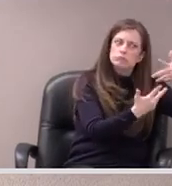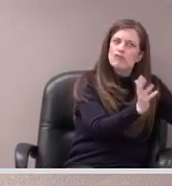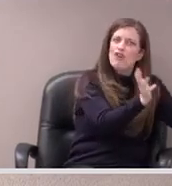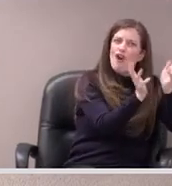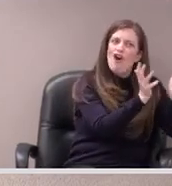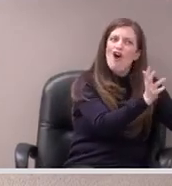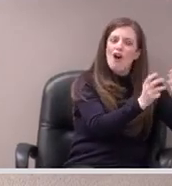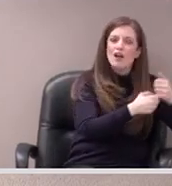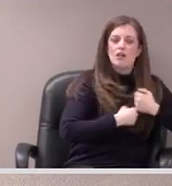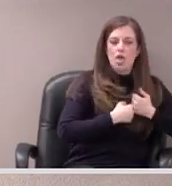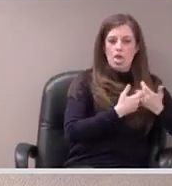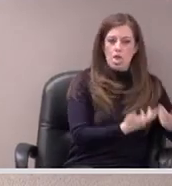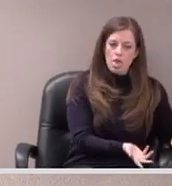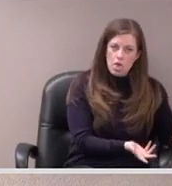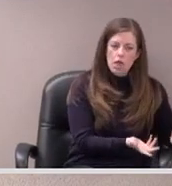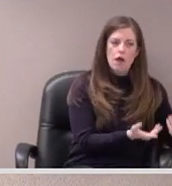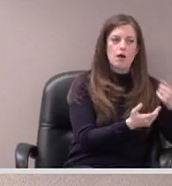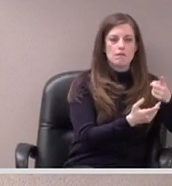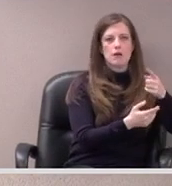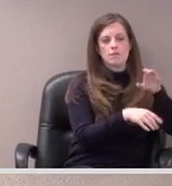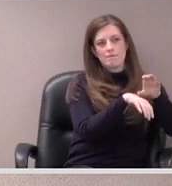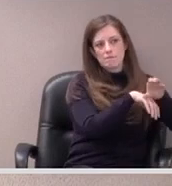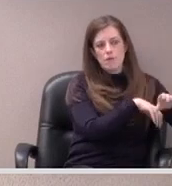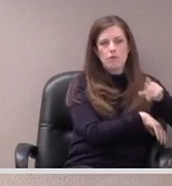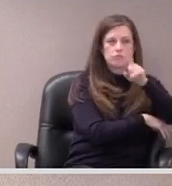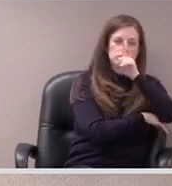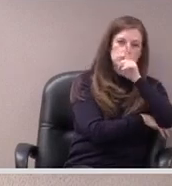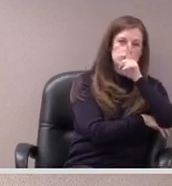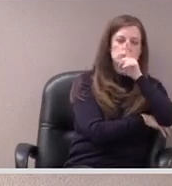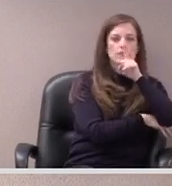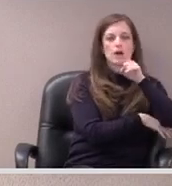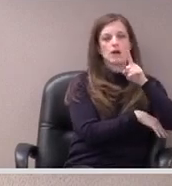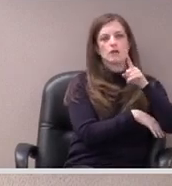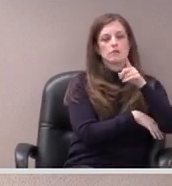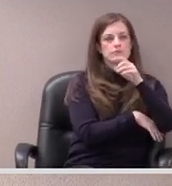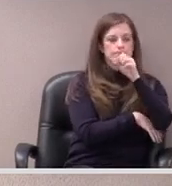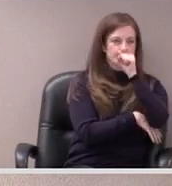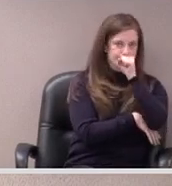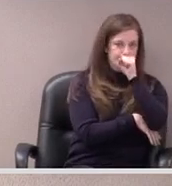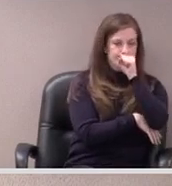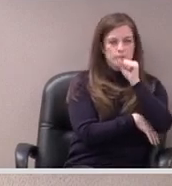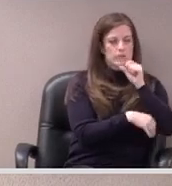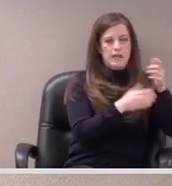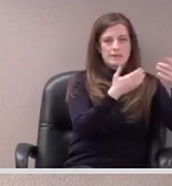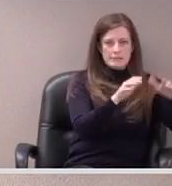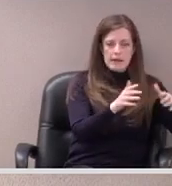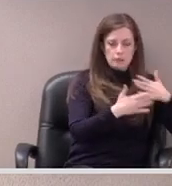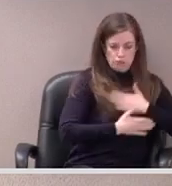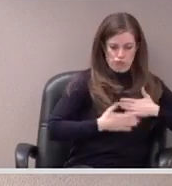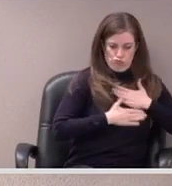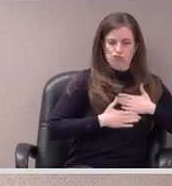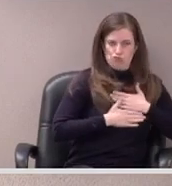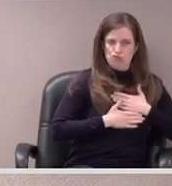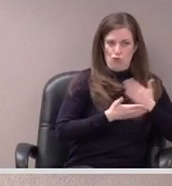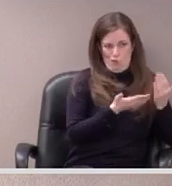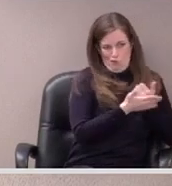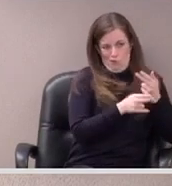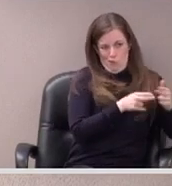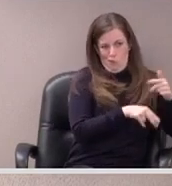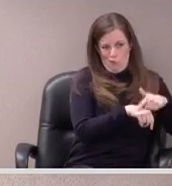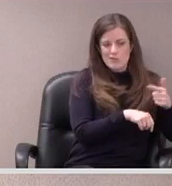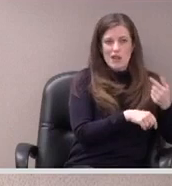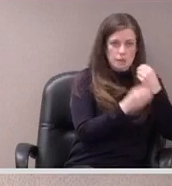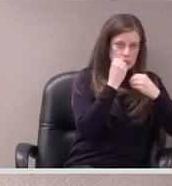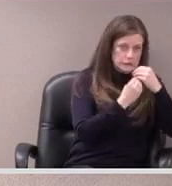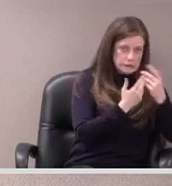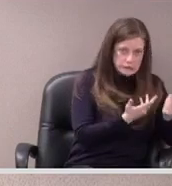them a relief from having to be quiet and and reserved and not have a chance to be able to, enjoy the short time that they have to be